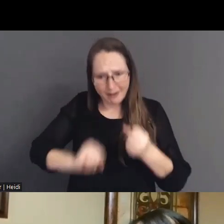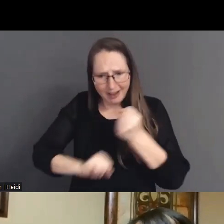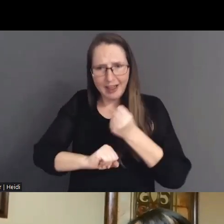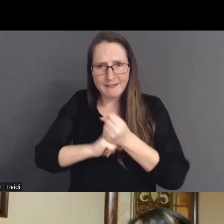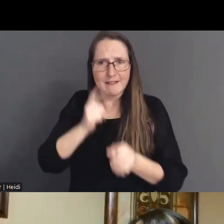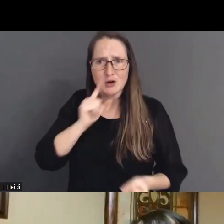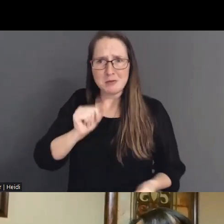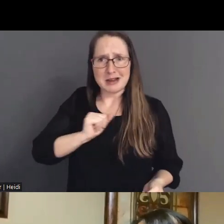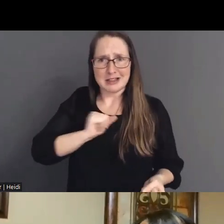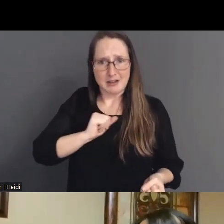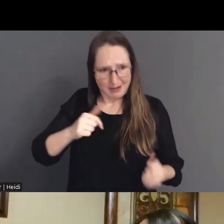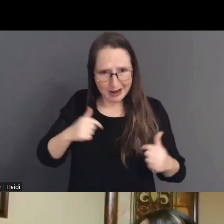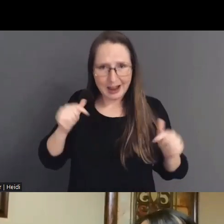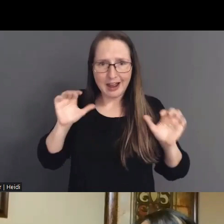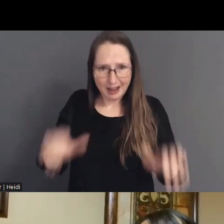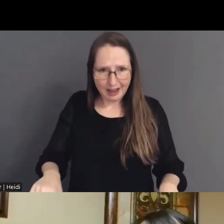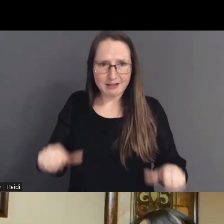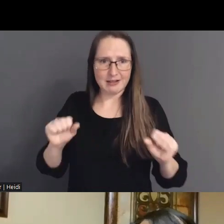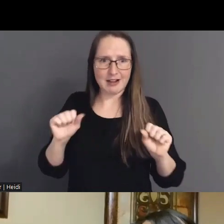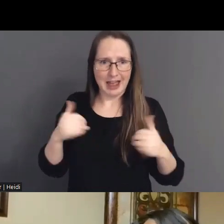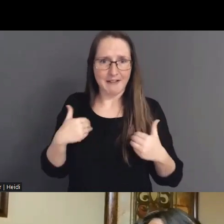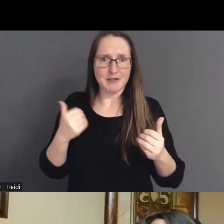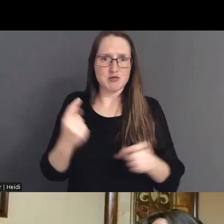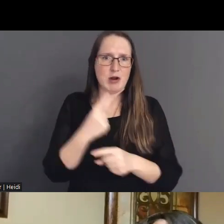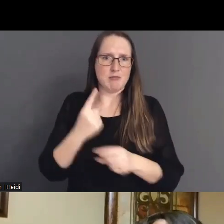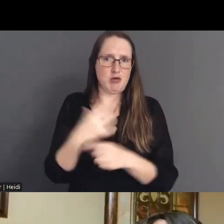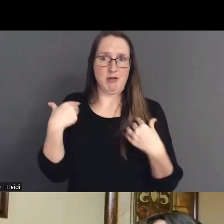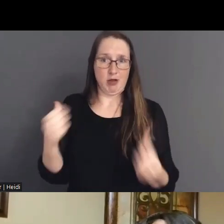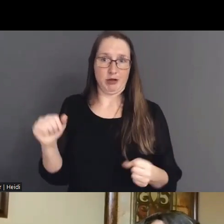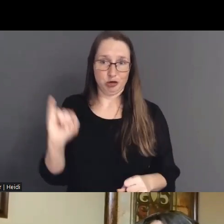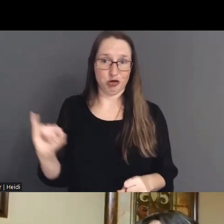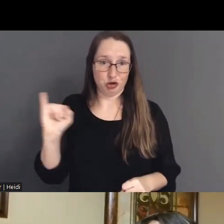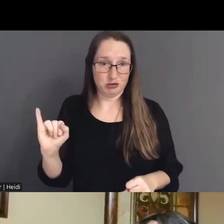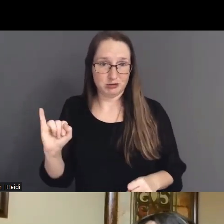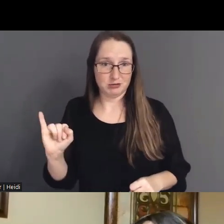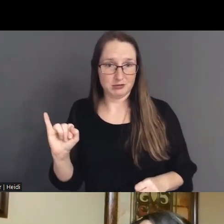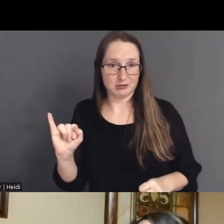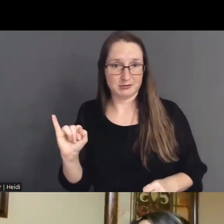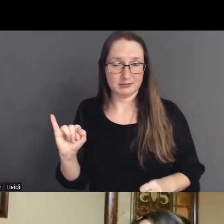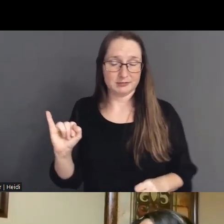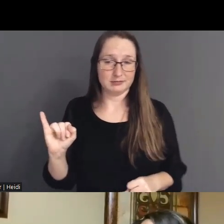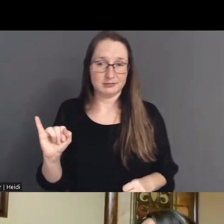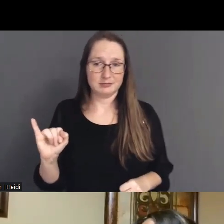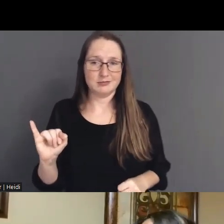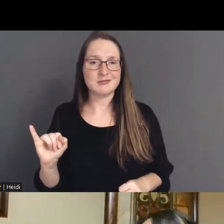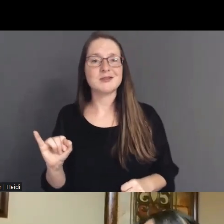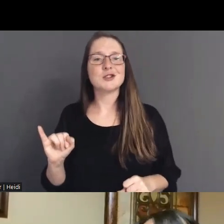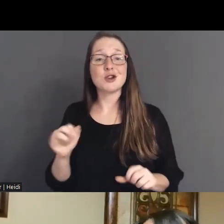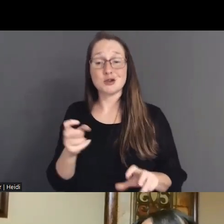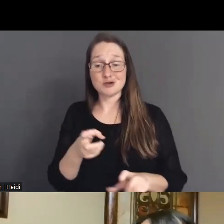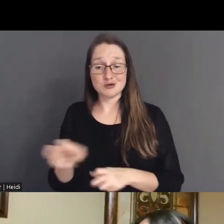for myself so that I have the proper health insurance. So transitioning from mental health